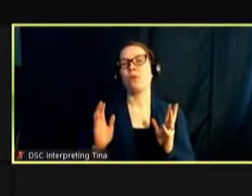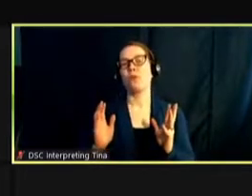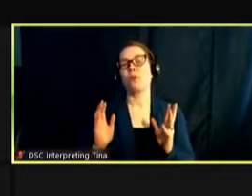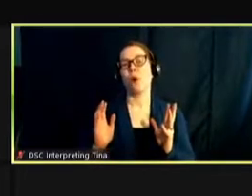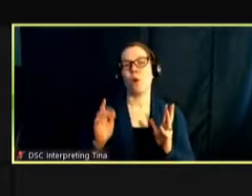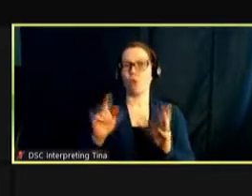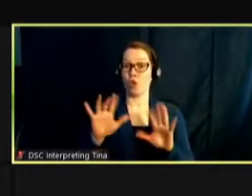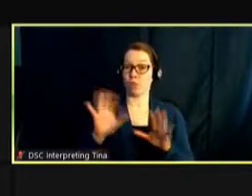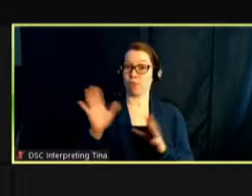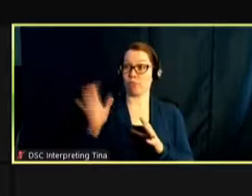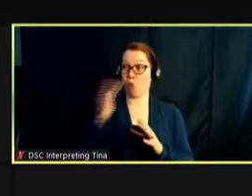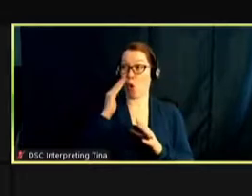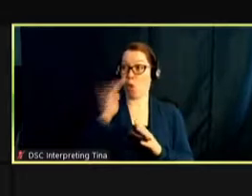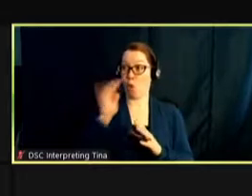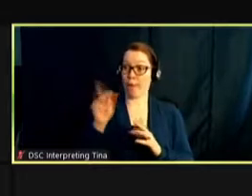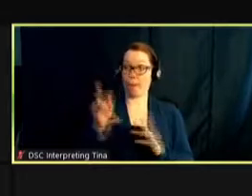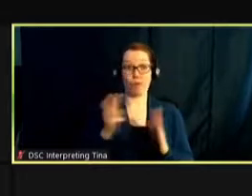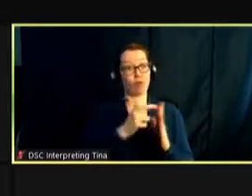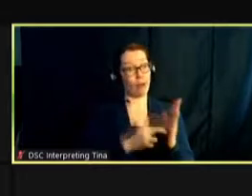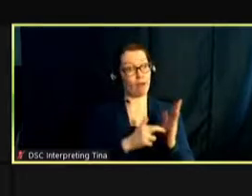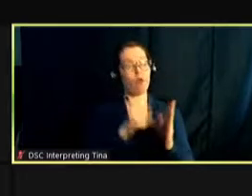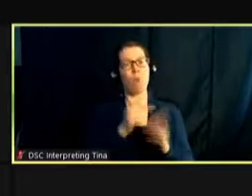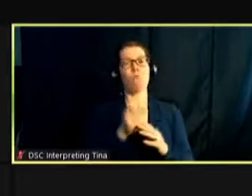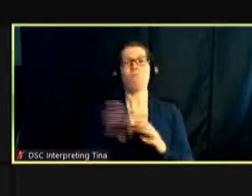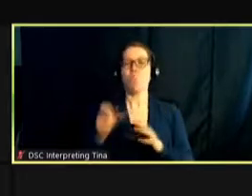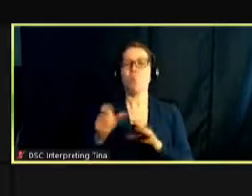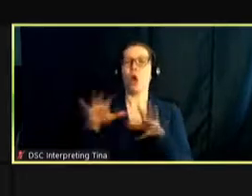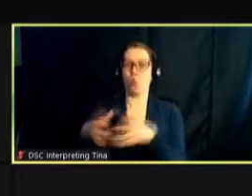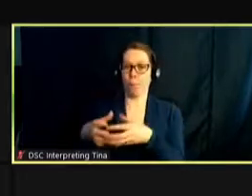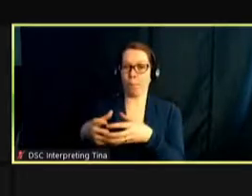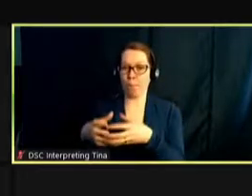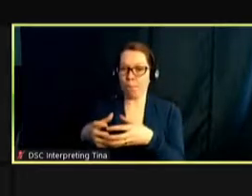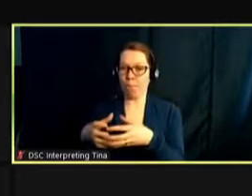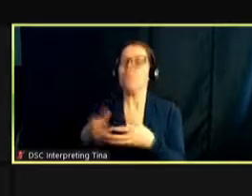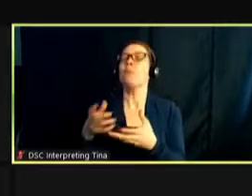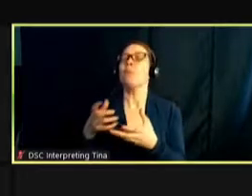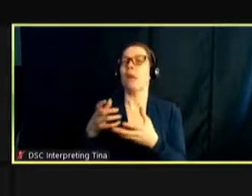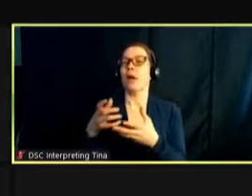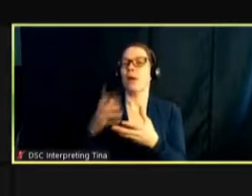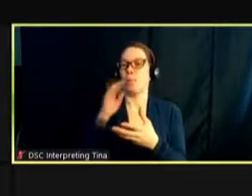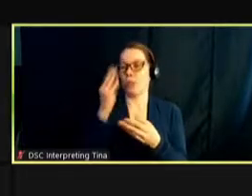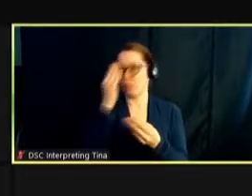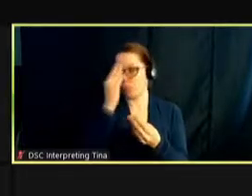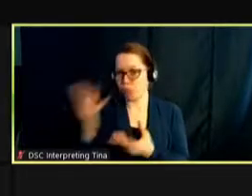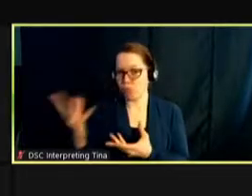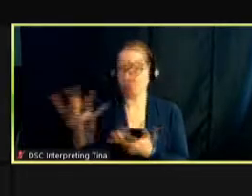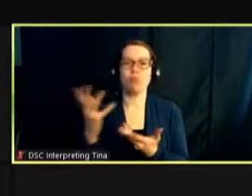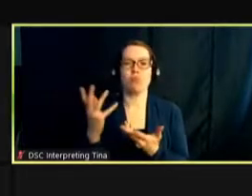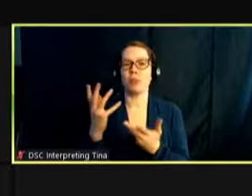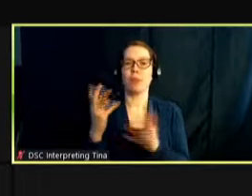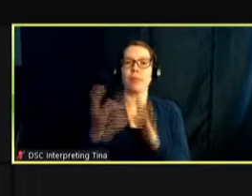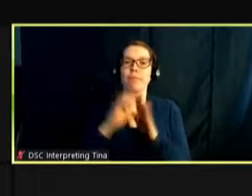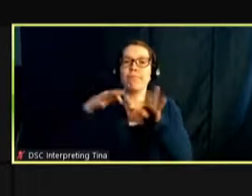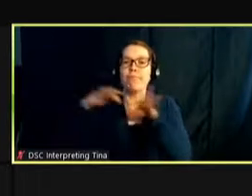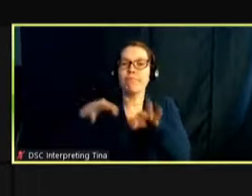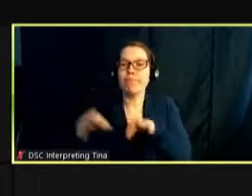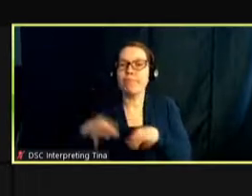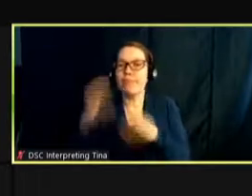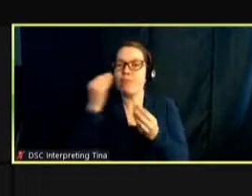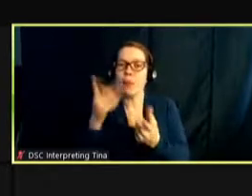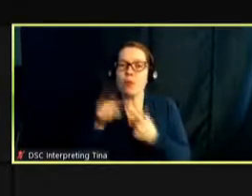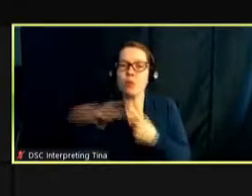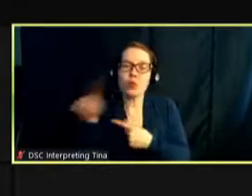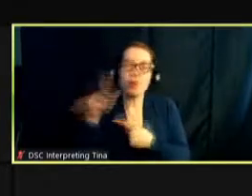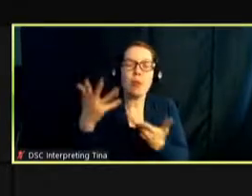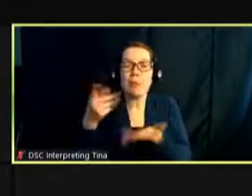they're in a group. All right, we know they're in this group. They're going to get some sort of information from us. Maybe it's just even a paragraph every week that says this